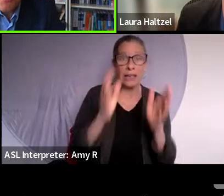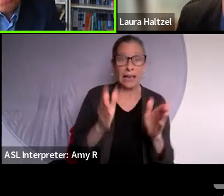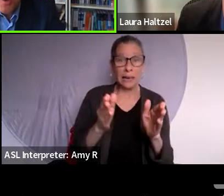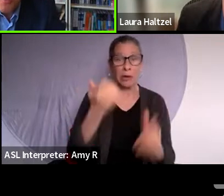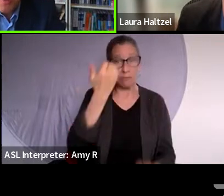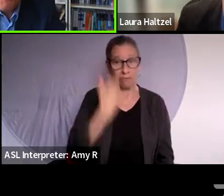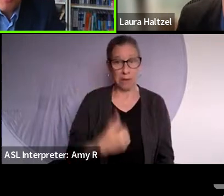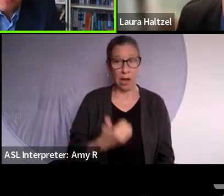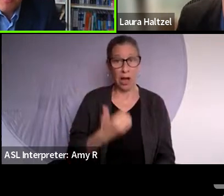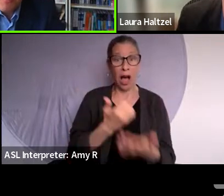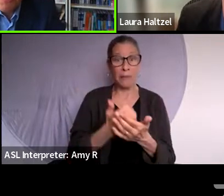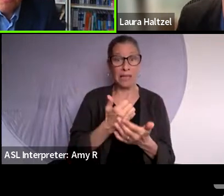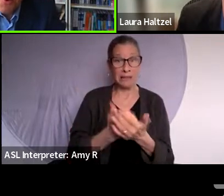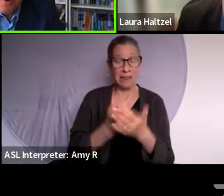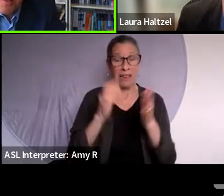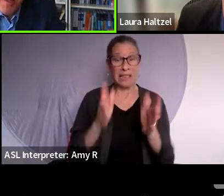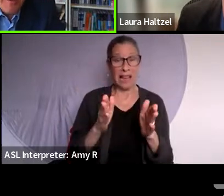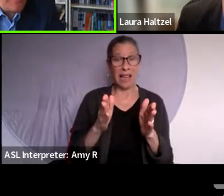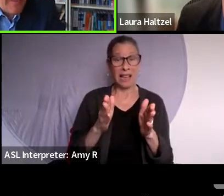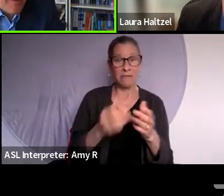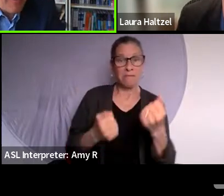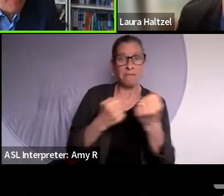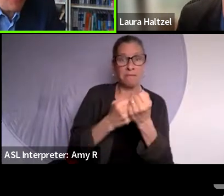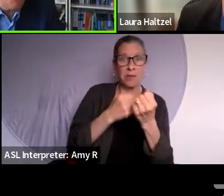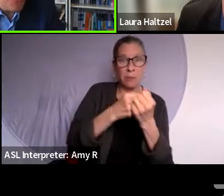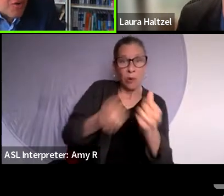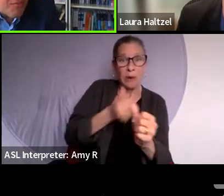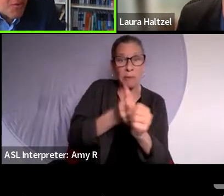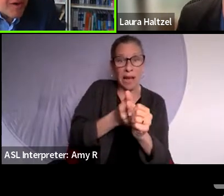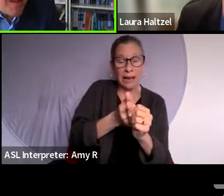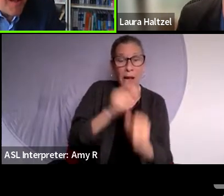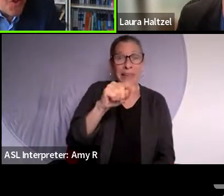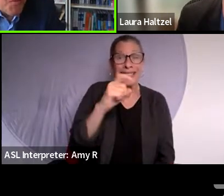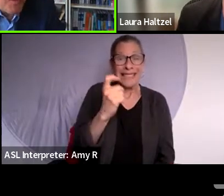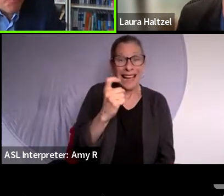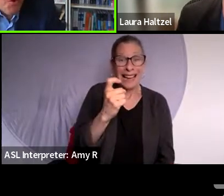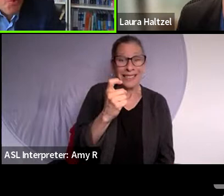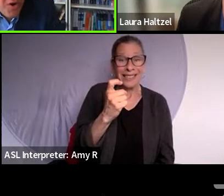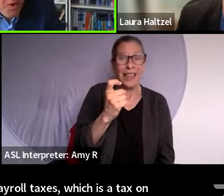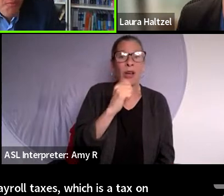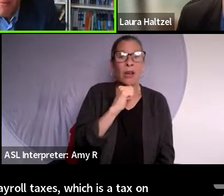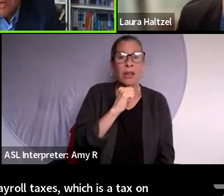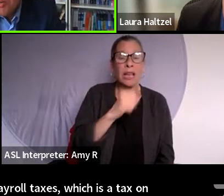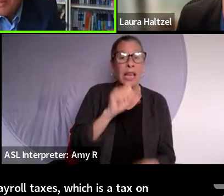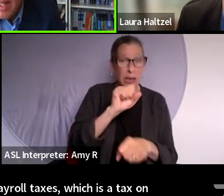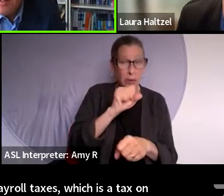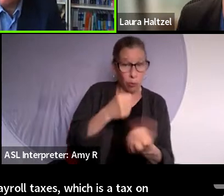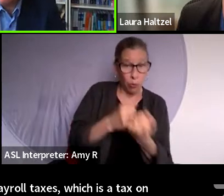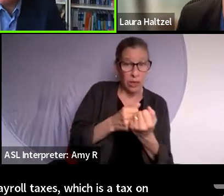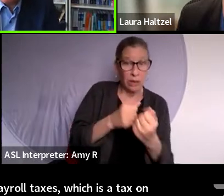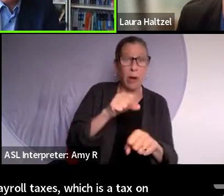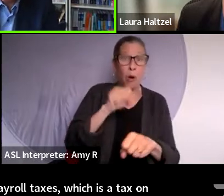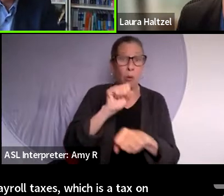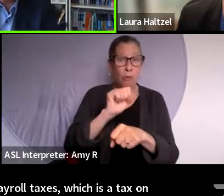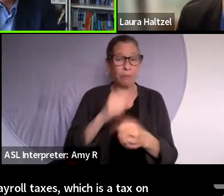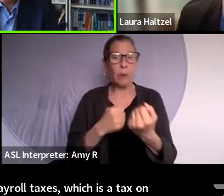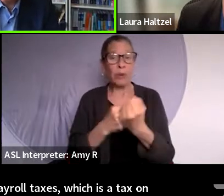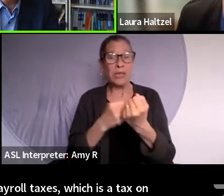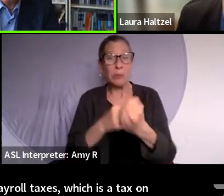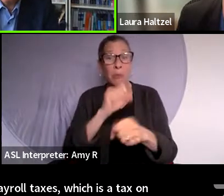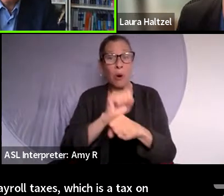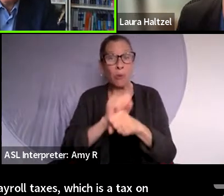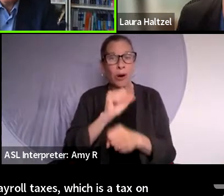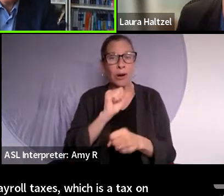you want to do is you want to subsidize things you support and you tax things you don't support. So if we support work, we probably shouldn't tax it anymore.